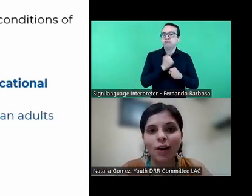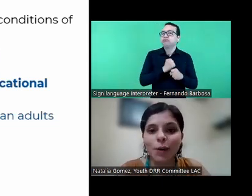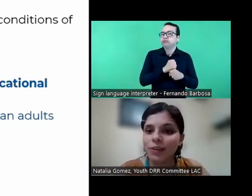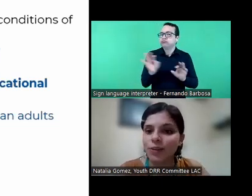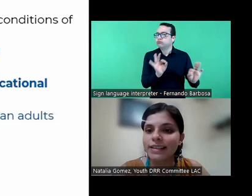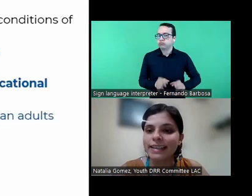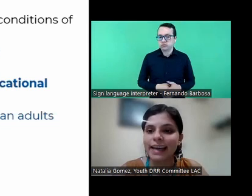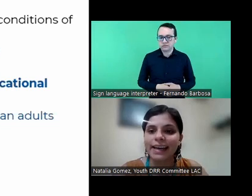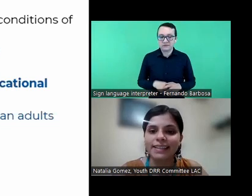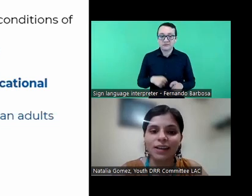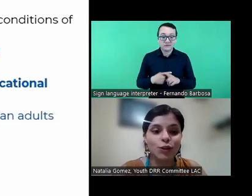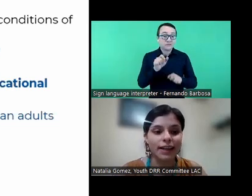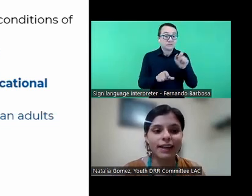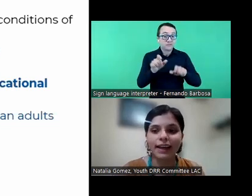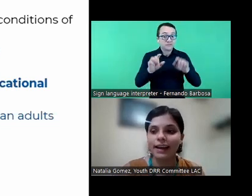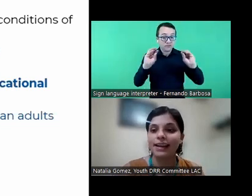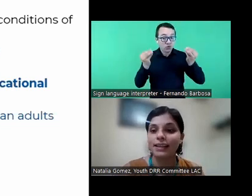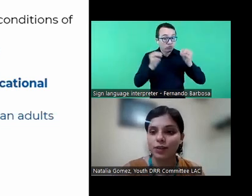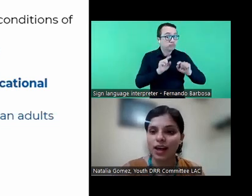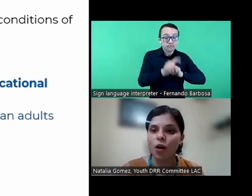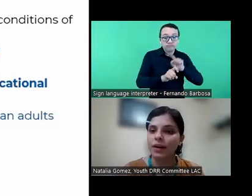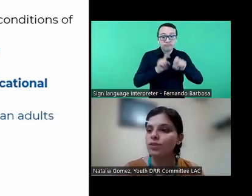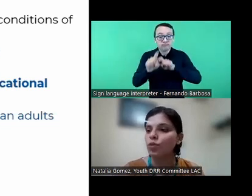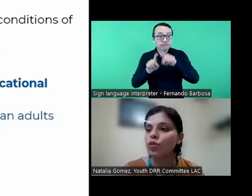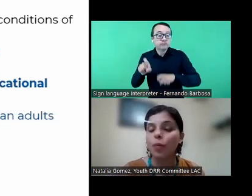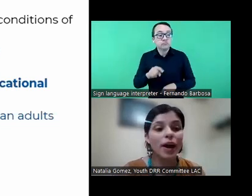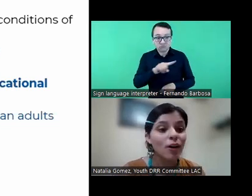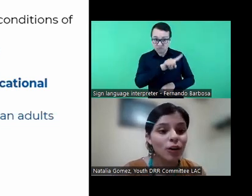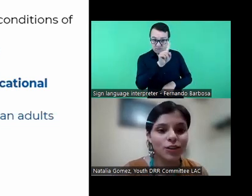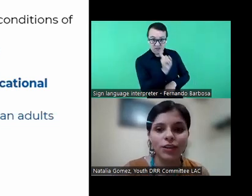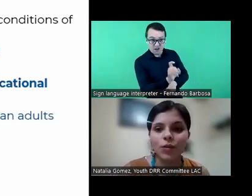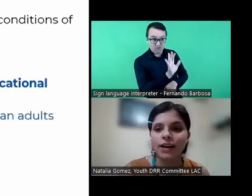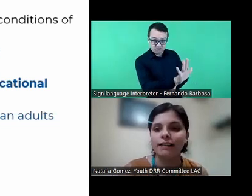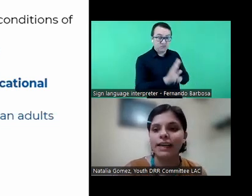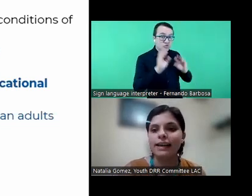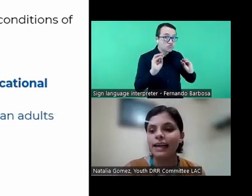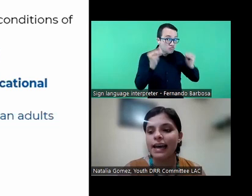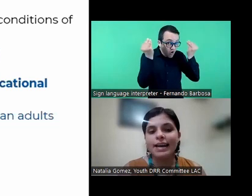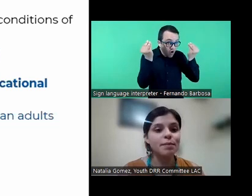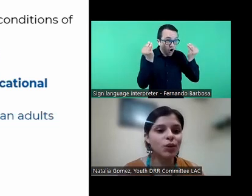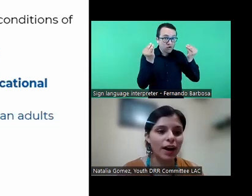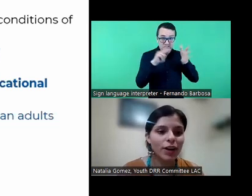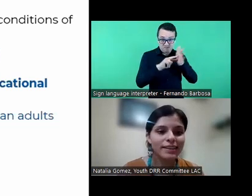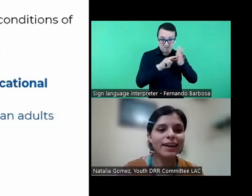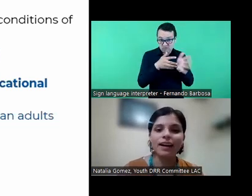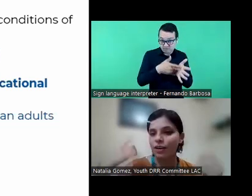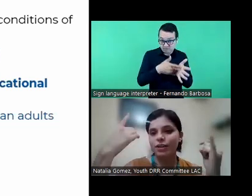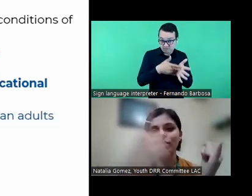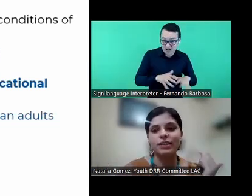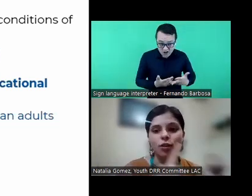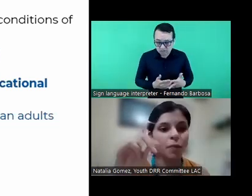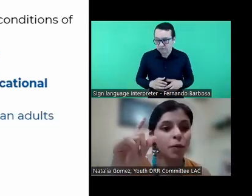the other hand, young people were consulted if they consider that youth are a group in